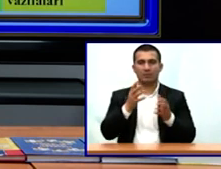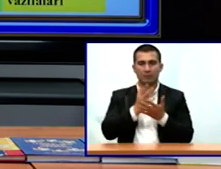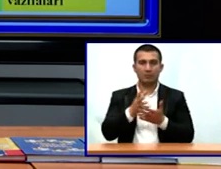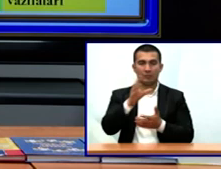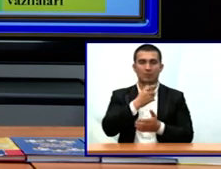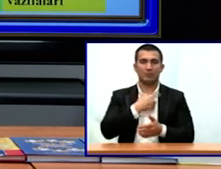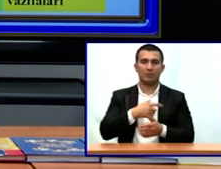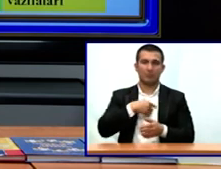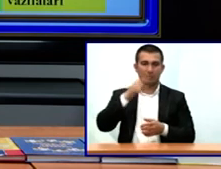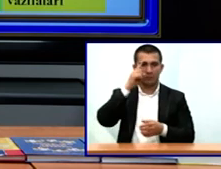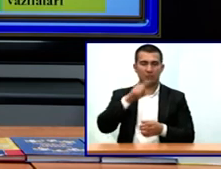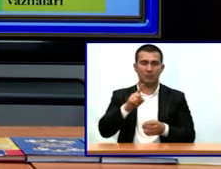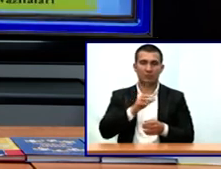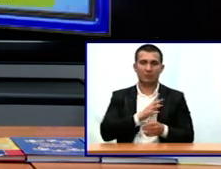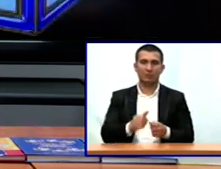bilib oldik.